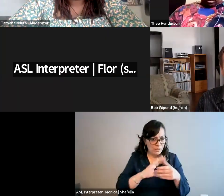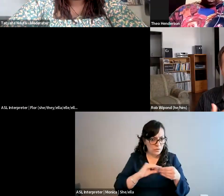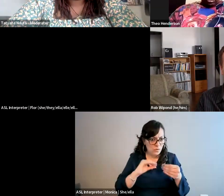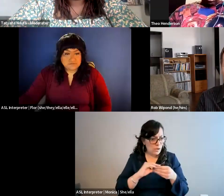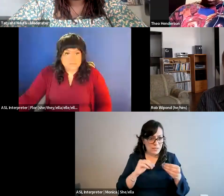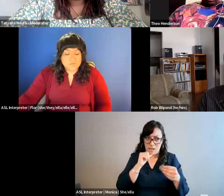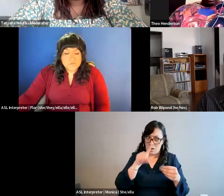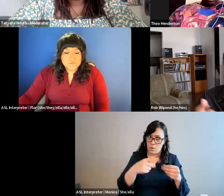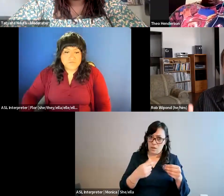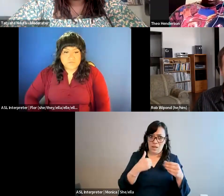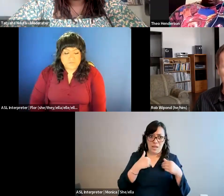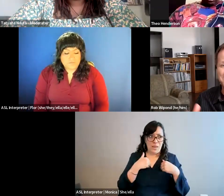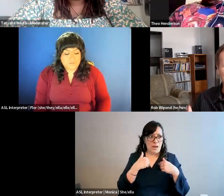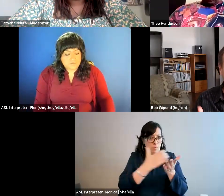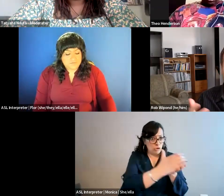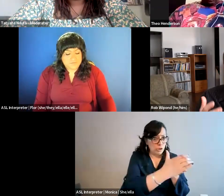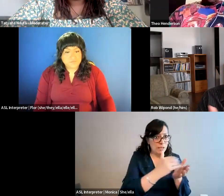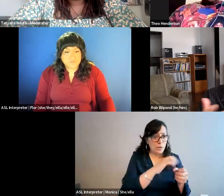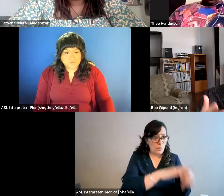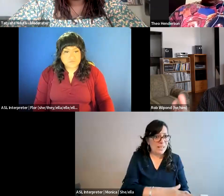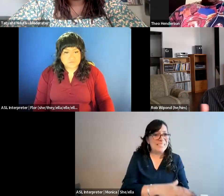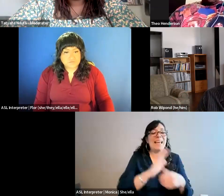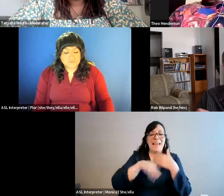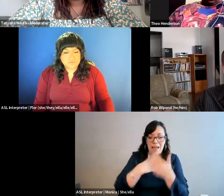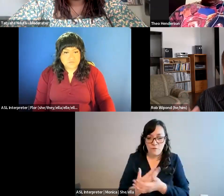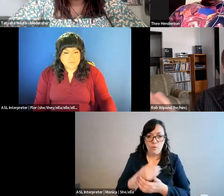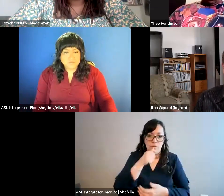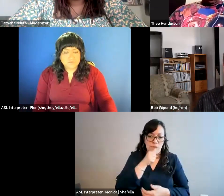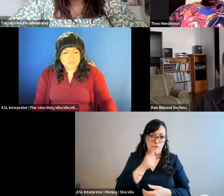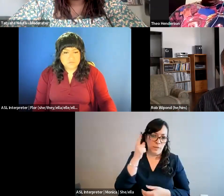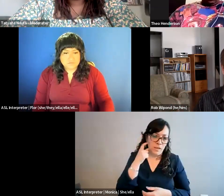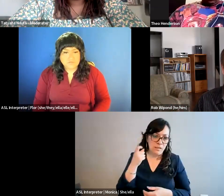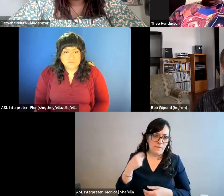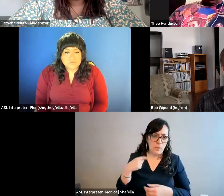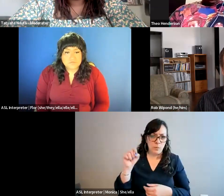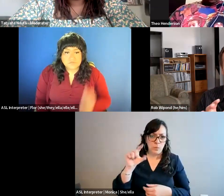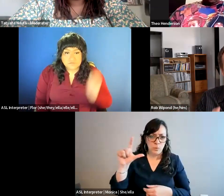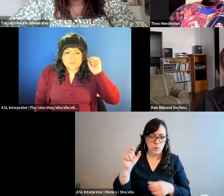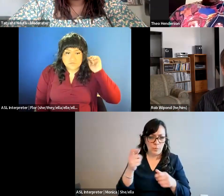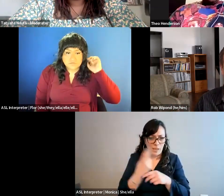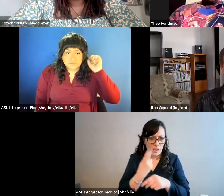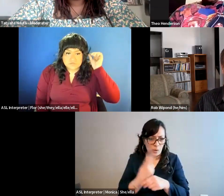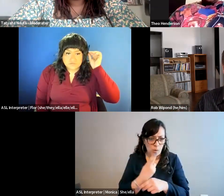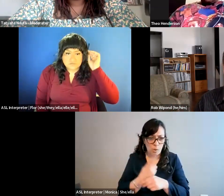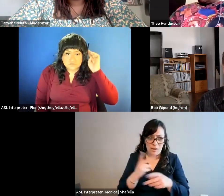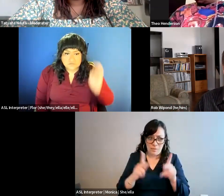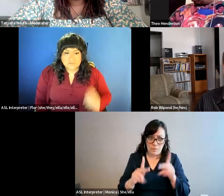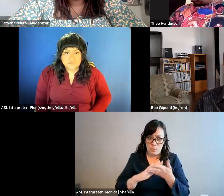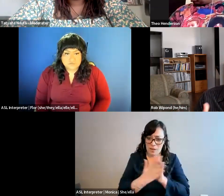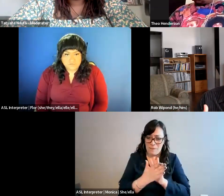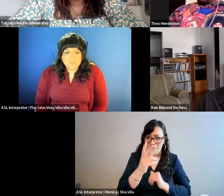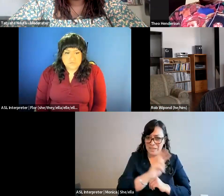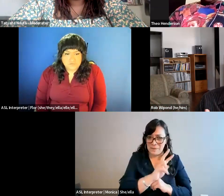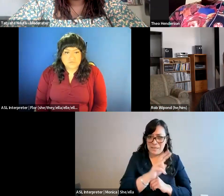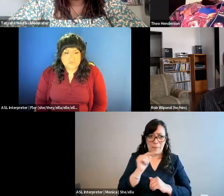it's not just the marginalized, the oppressed, the weak, whoever, you know, whatever groups we want to put people in who get victimized by this tool.